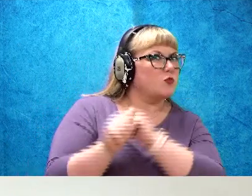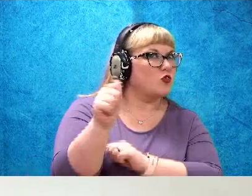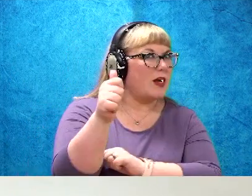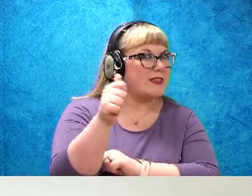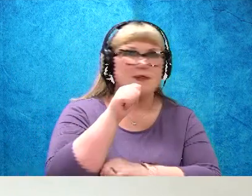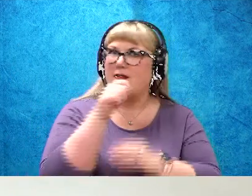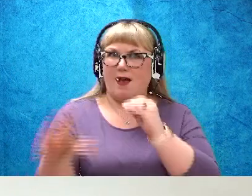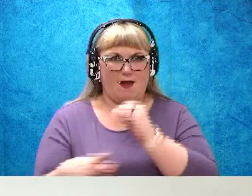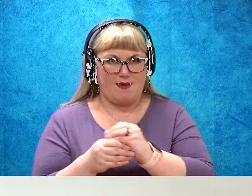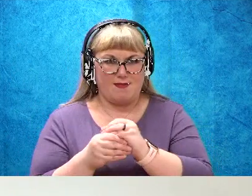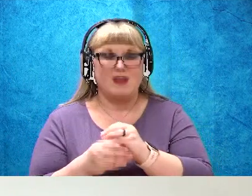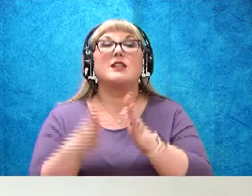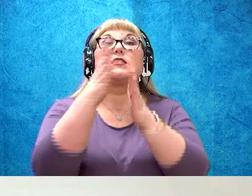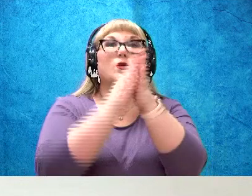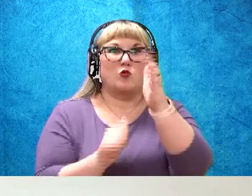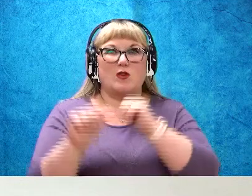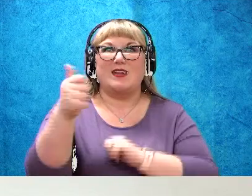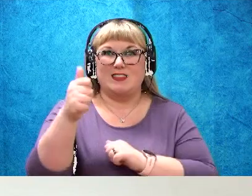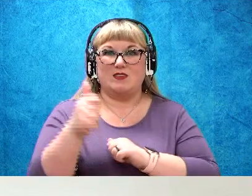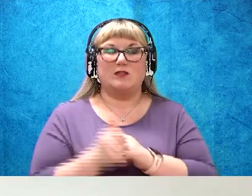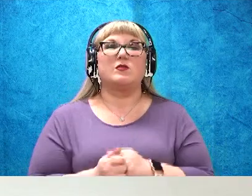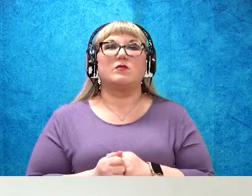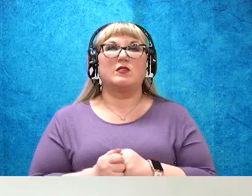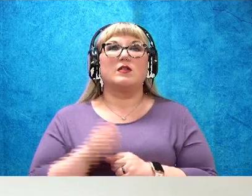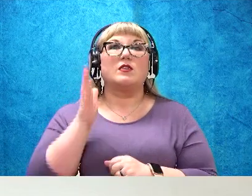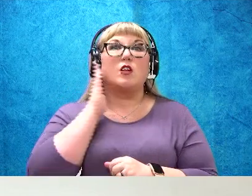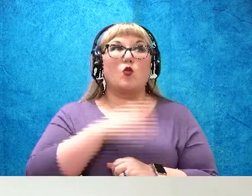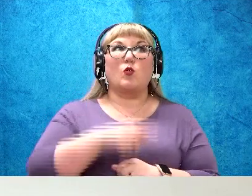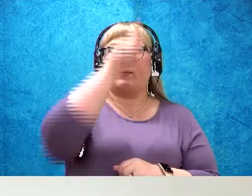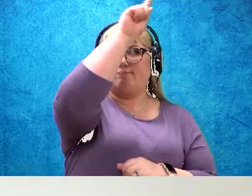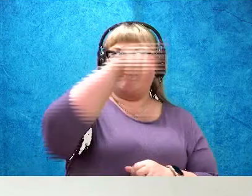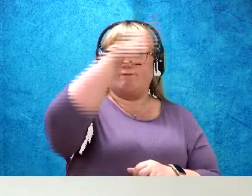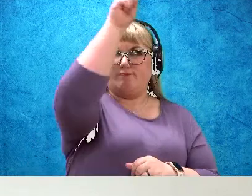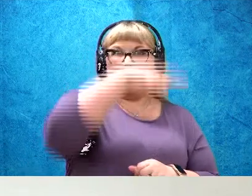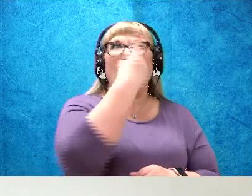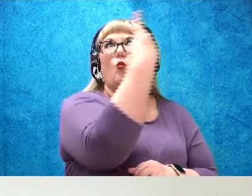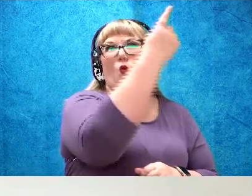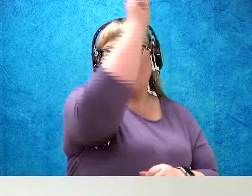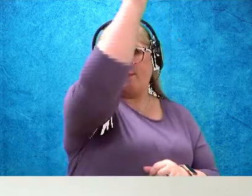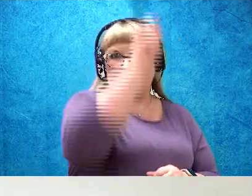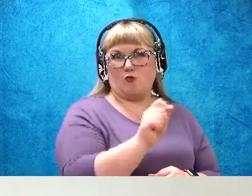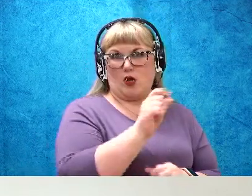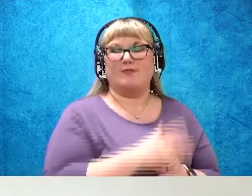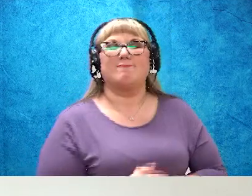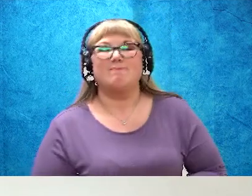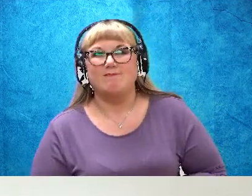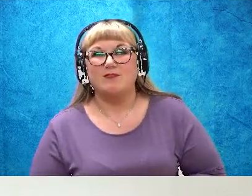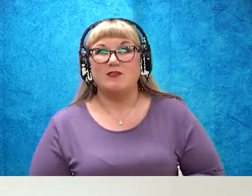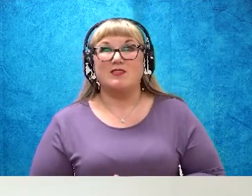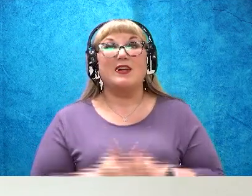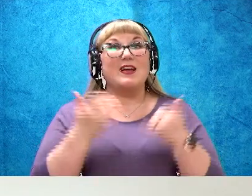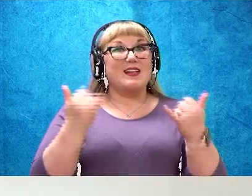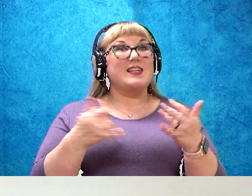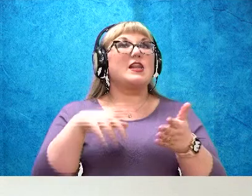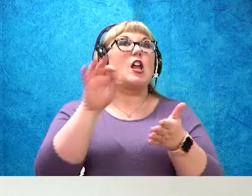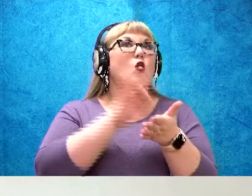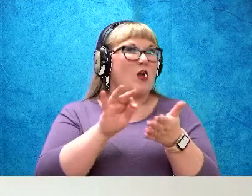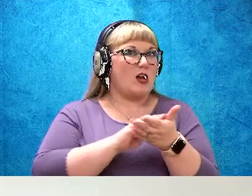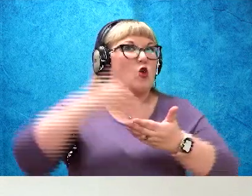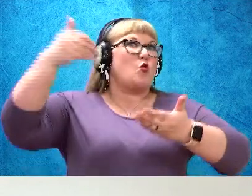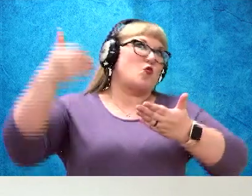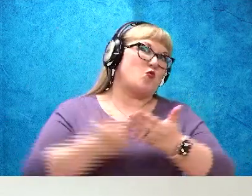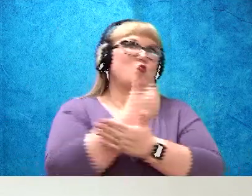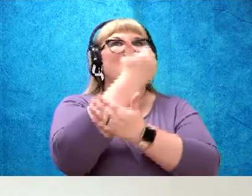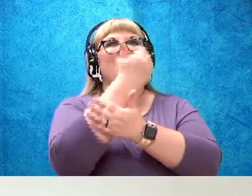away. Subtract 10. We're going to X out a 10. Now we're going to count our new.